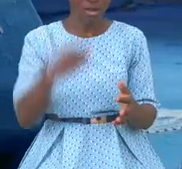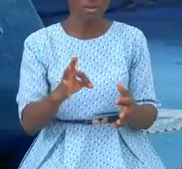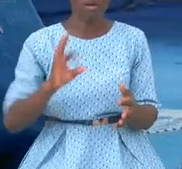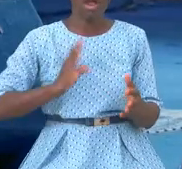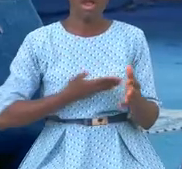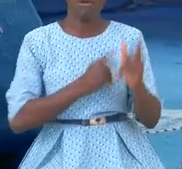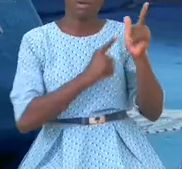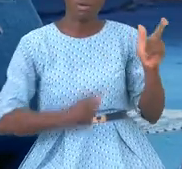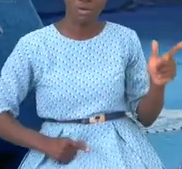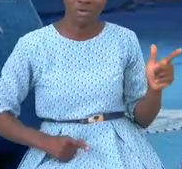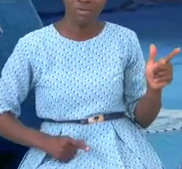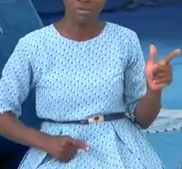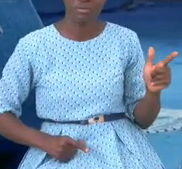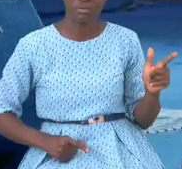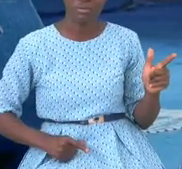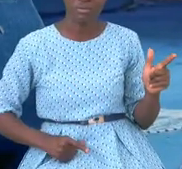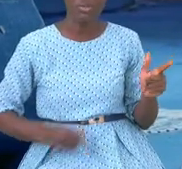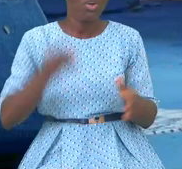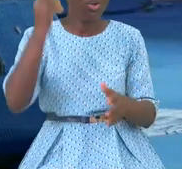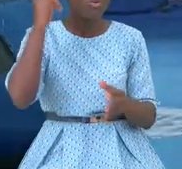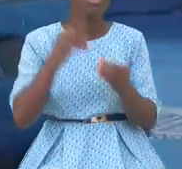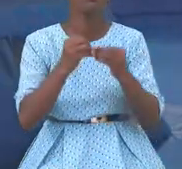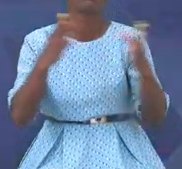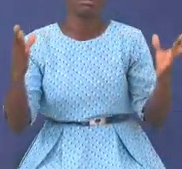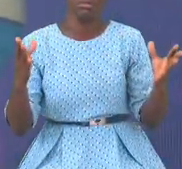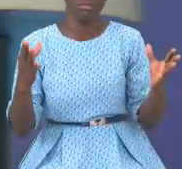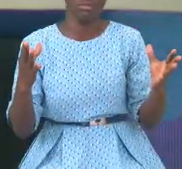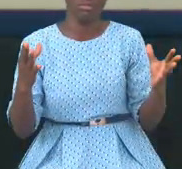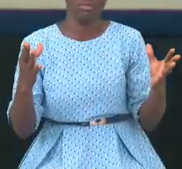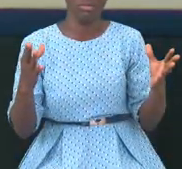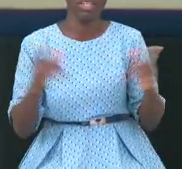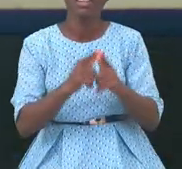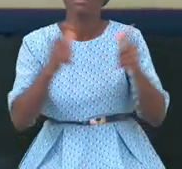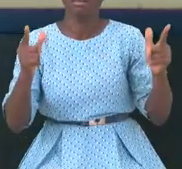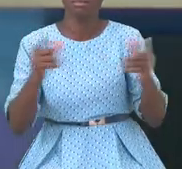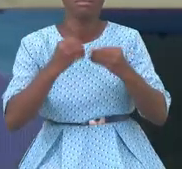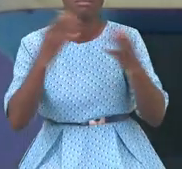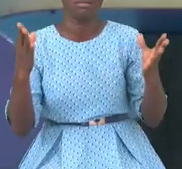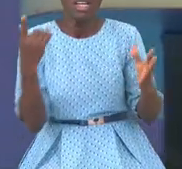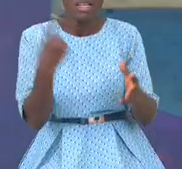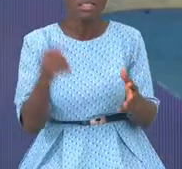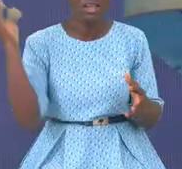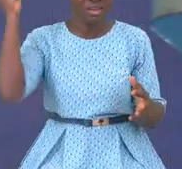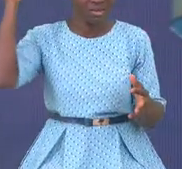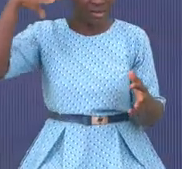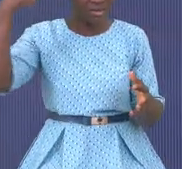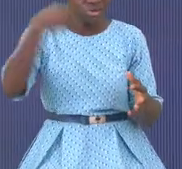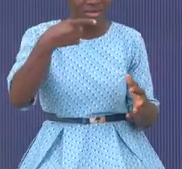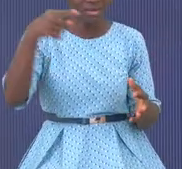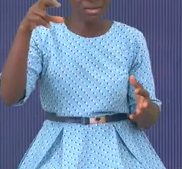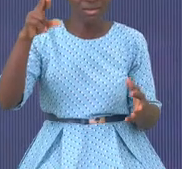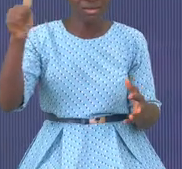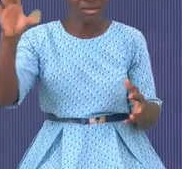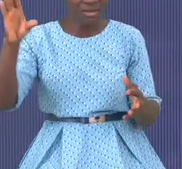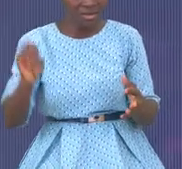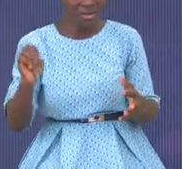exceeding abundant. The grace of our God was exceeding abundant. How can